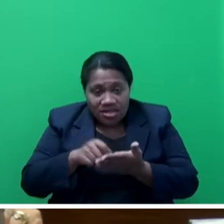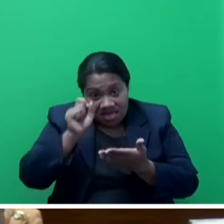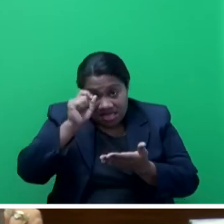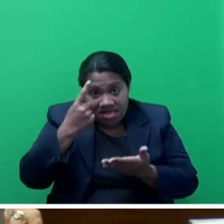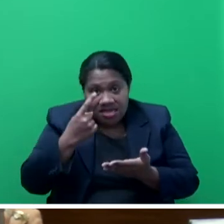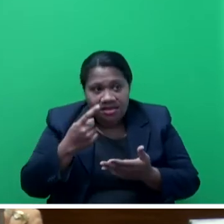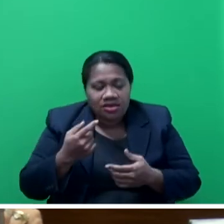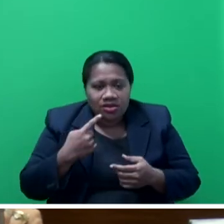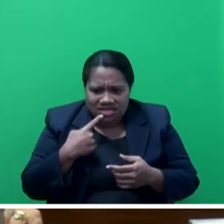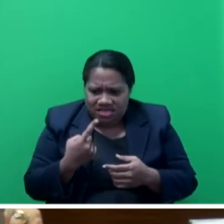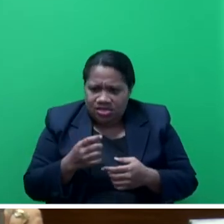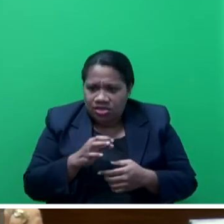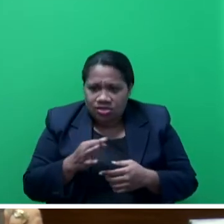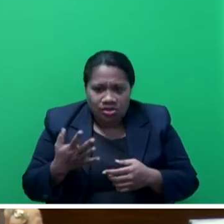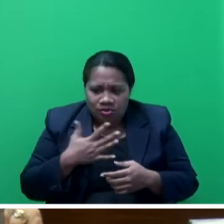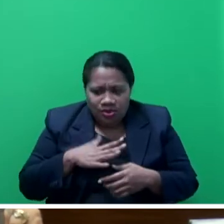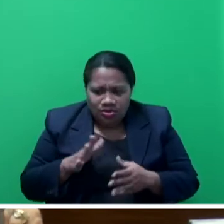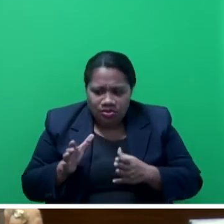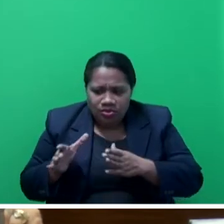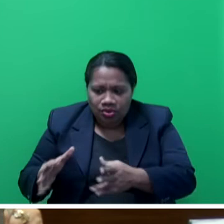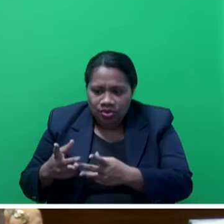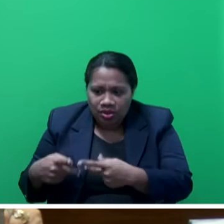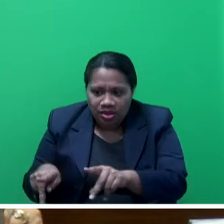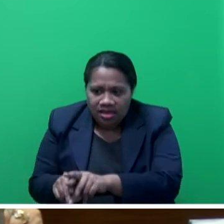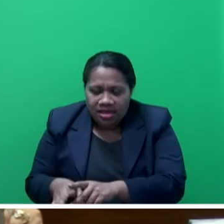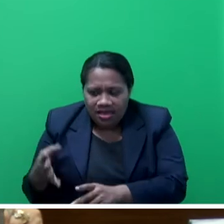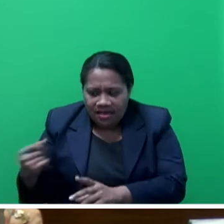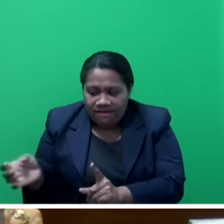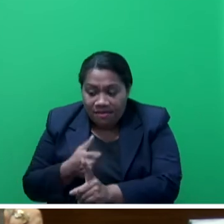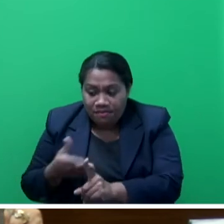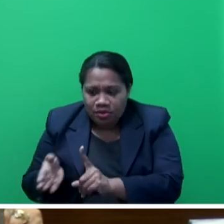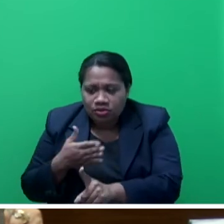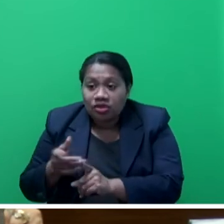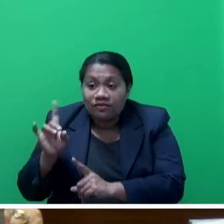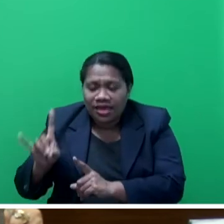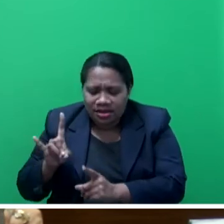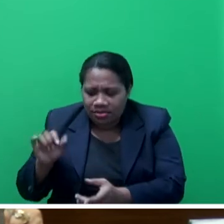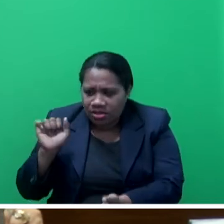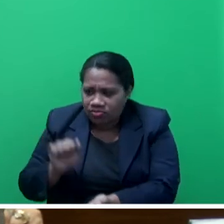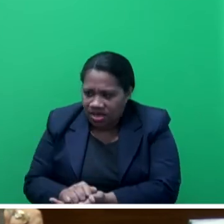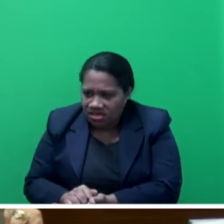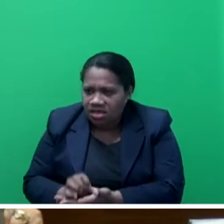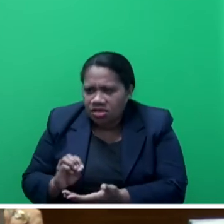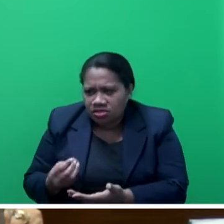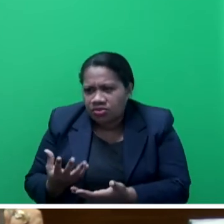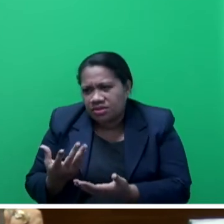party to a place where we find that there is abuse of animal rights. So there are certain things that